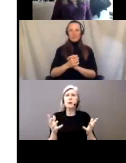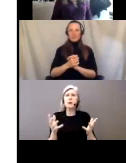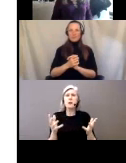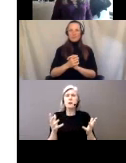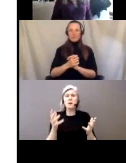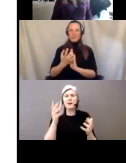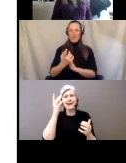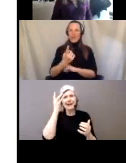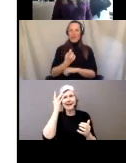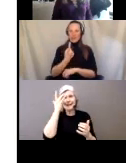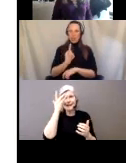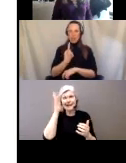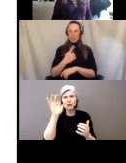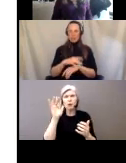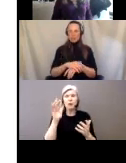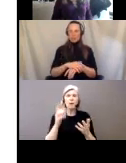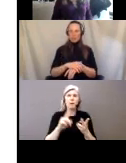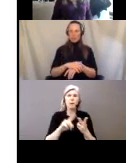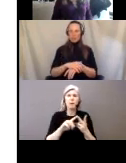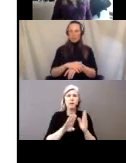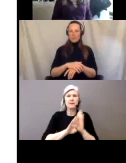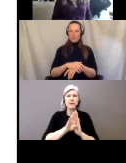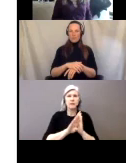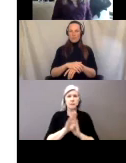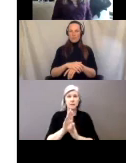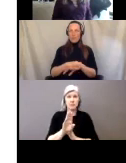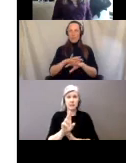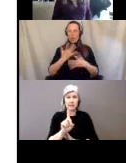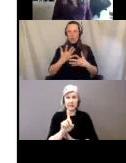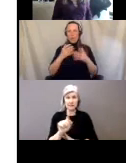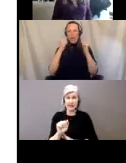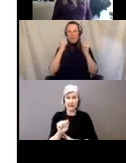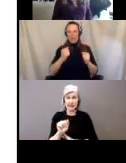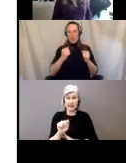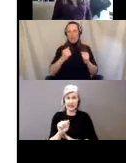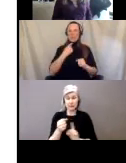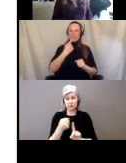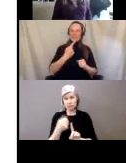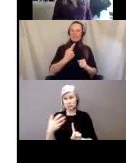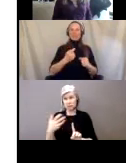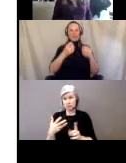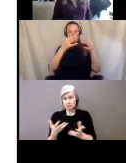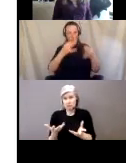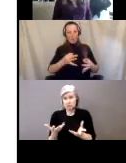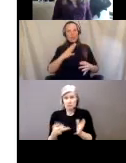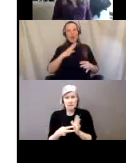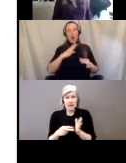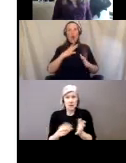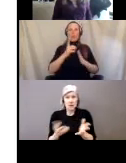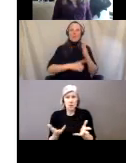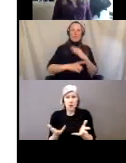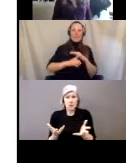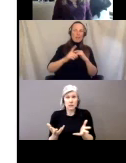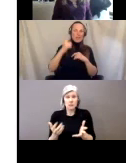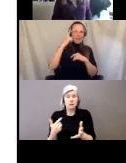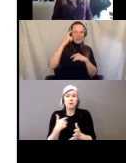intellectual or developmental disability? We used Down syndrome as an example because that was what was outlined